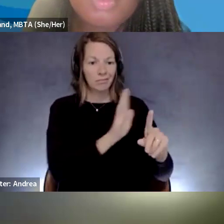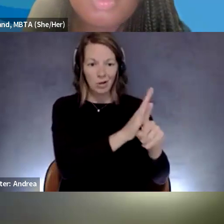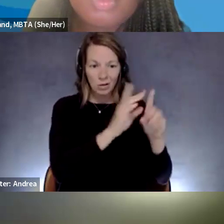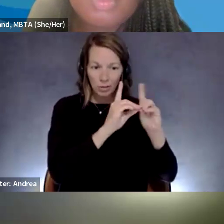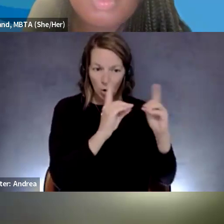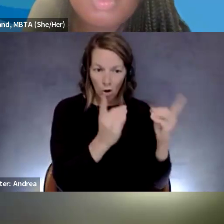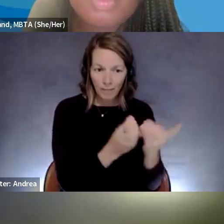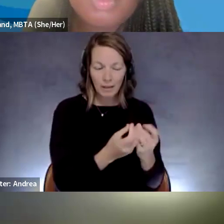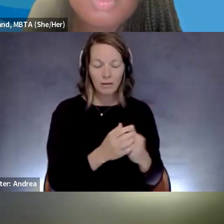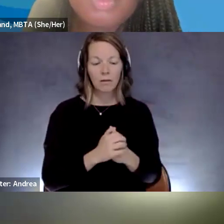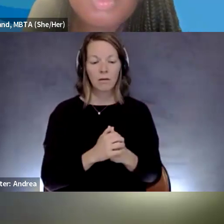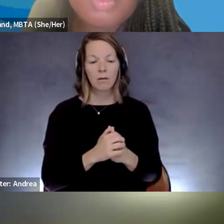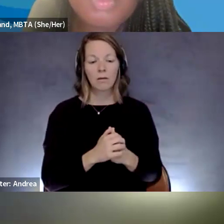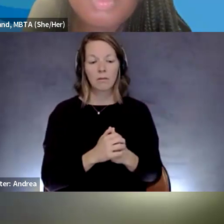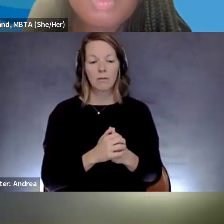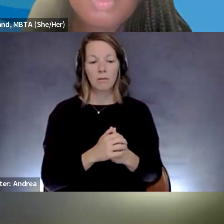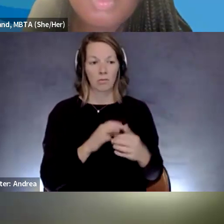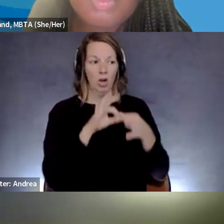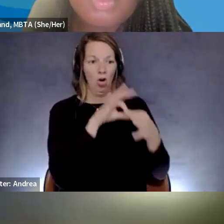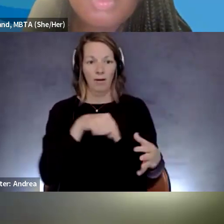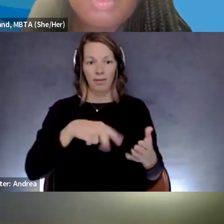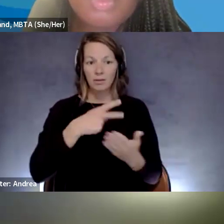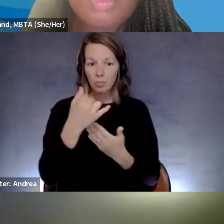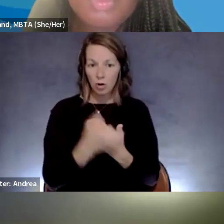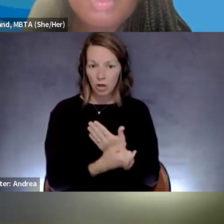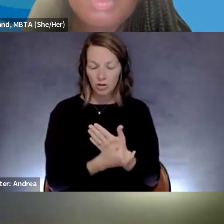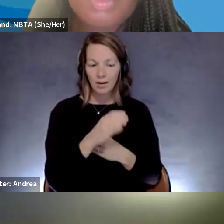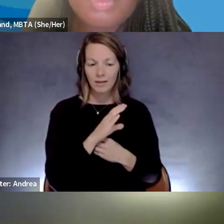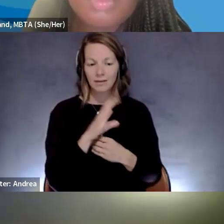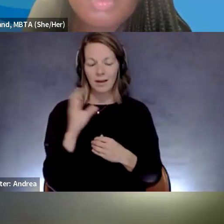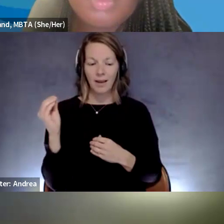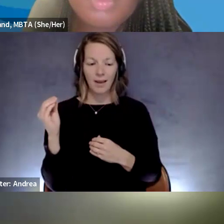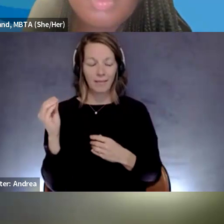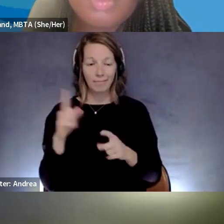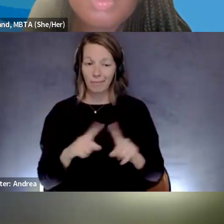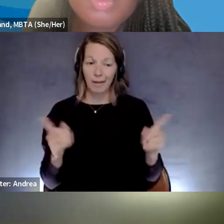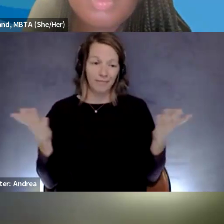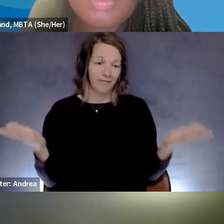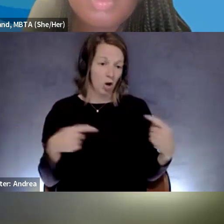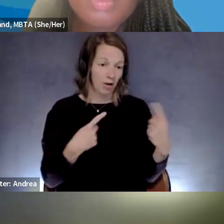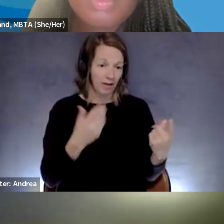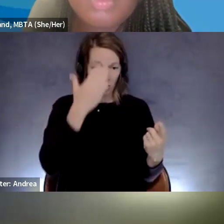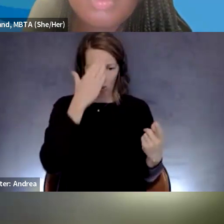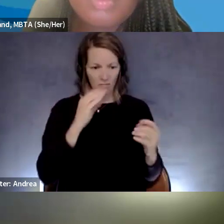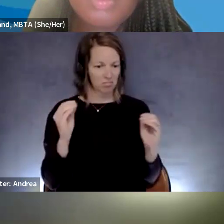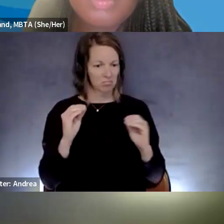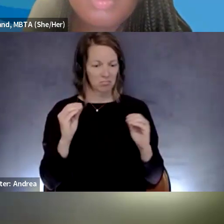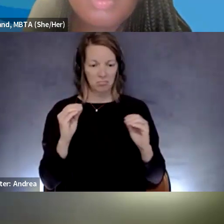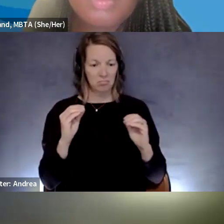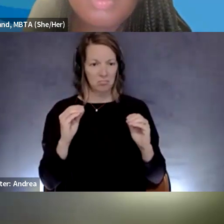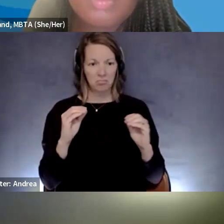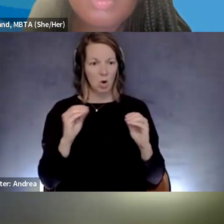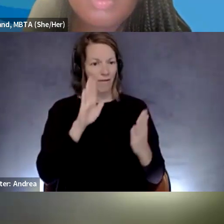department regarding this project. And but as far as I know, I don't think we have not had